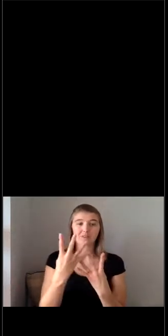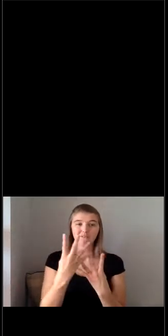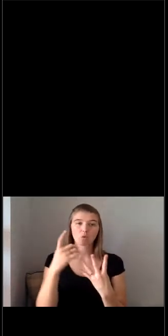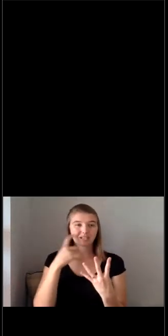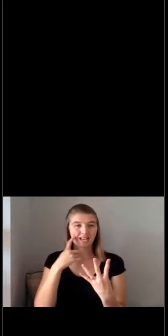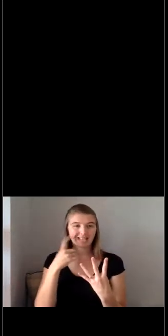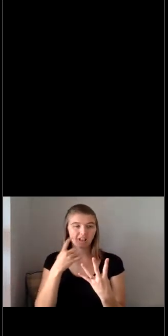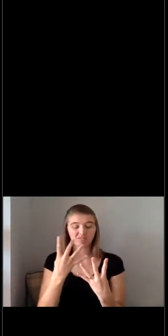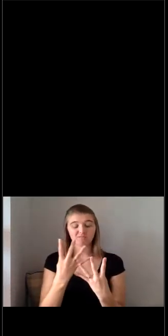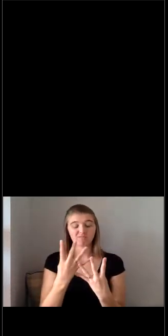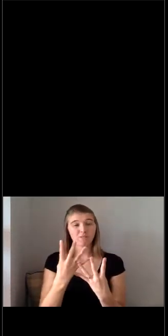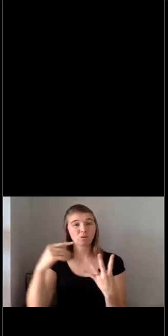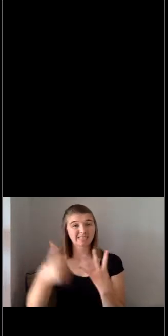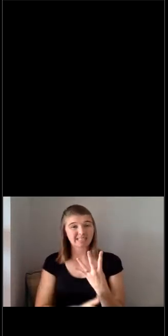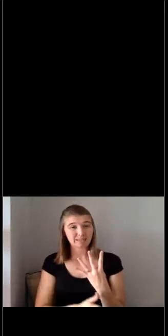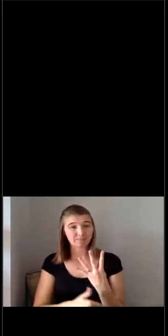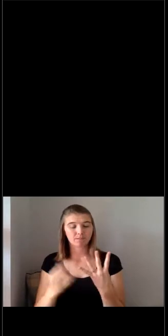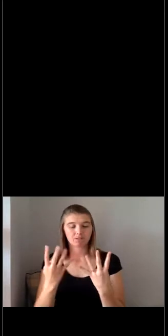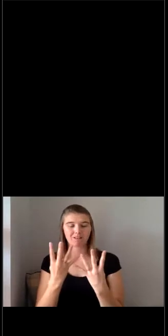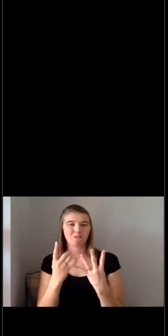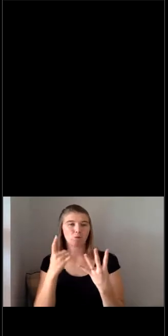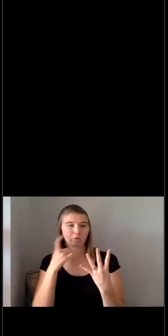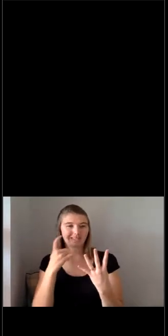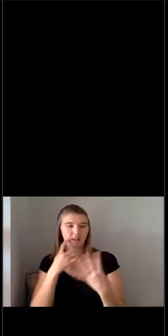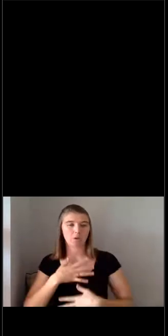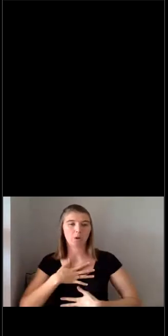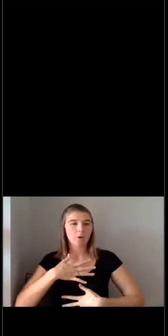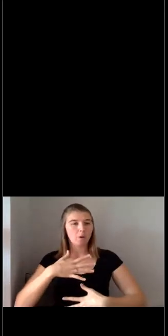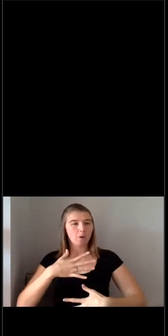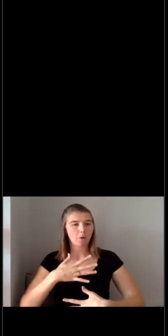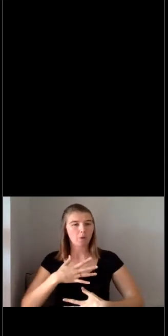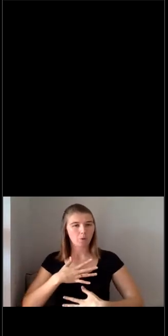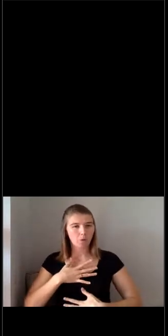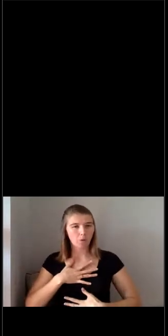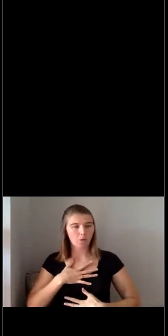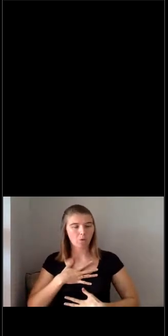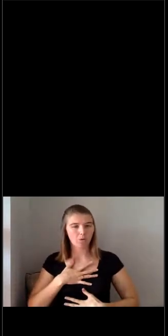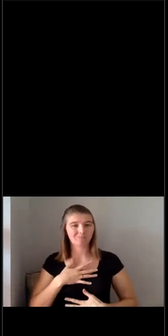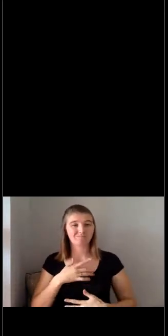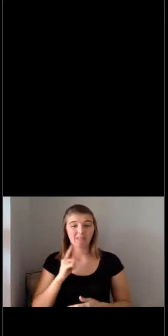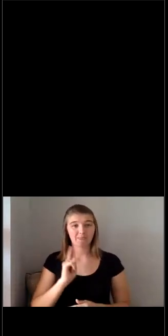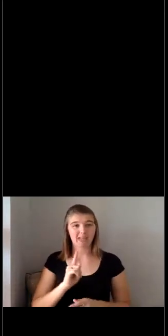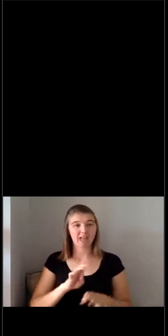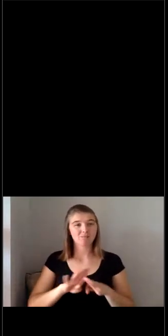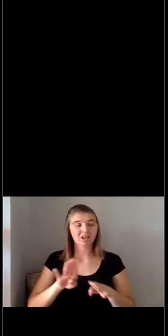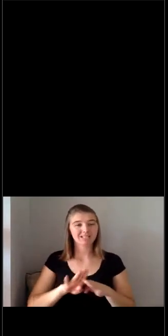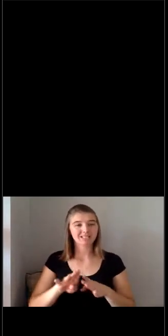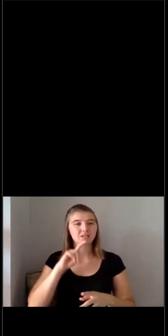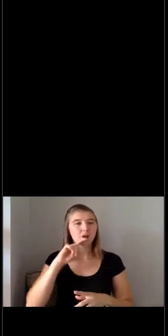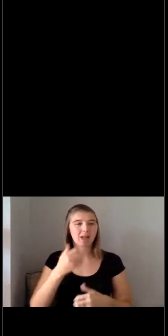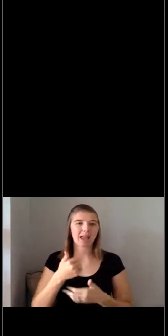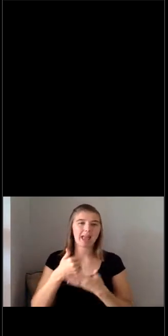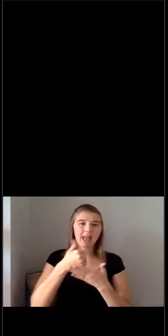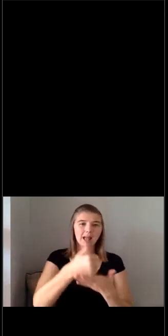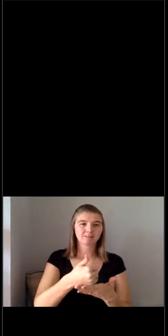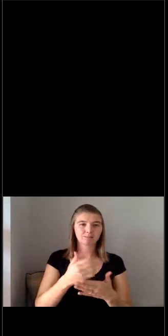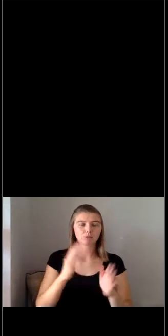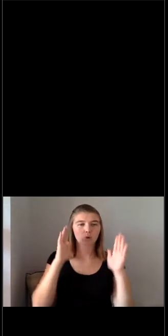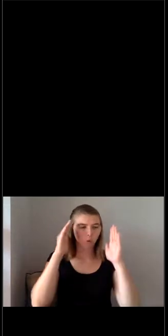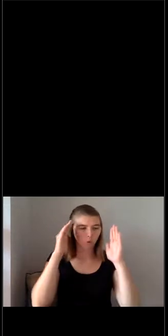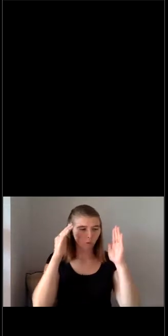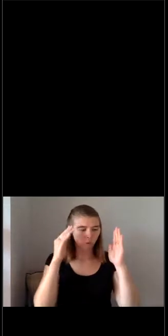in total. What we're doing in that practice is we're going from what we call closed attention, which is focusing on our breathing in a very specific